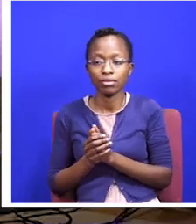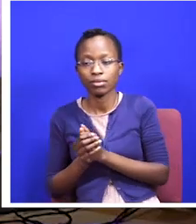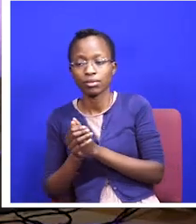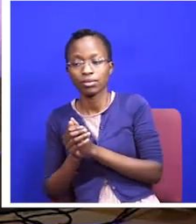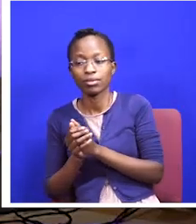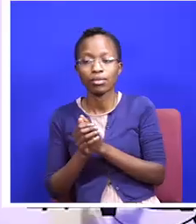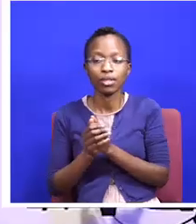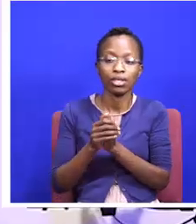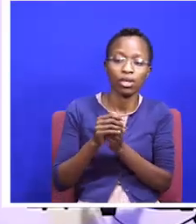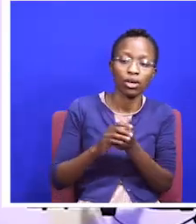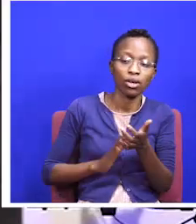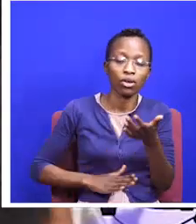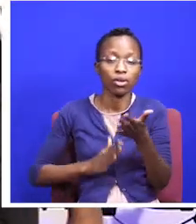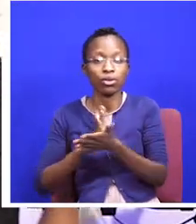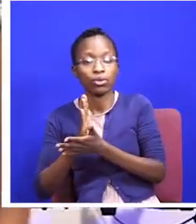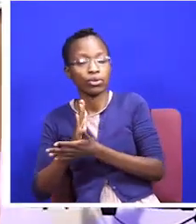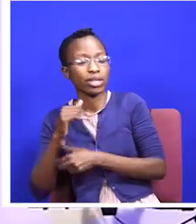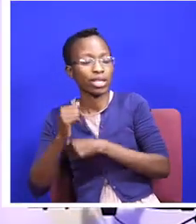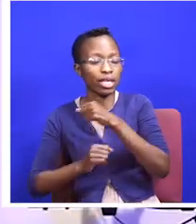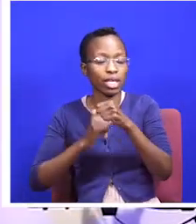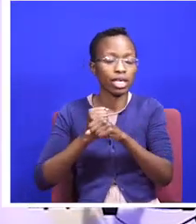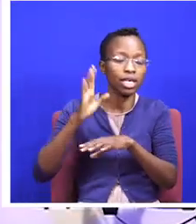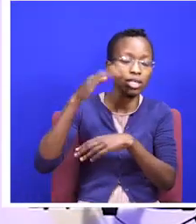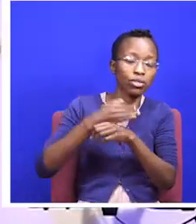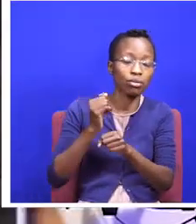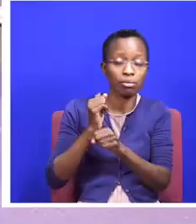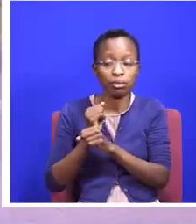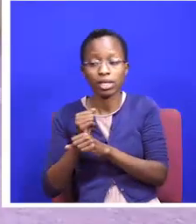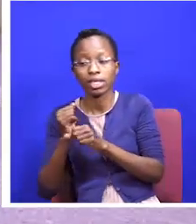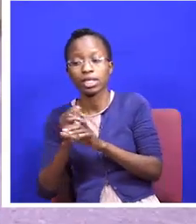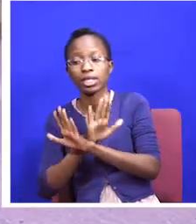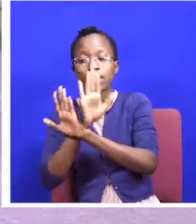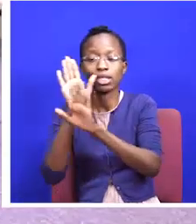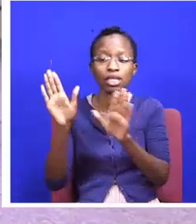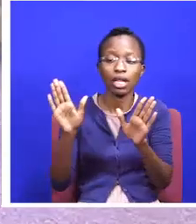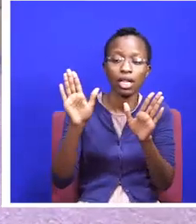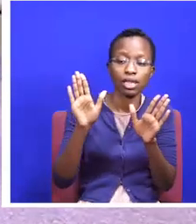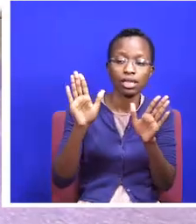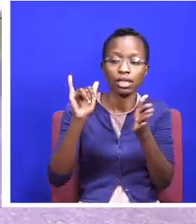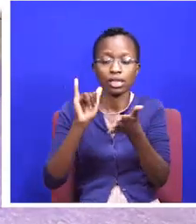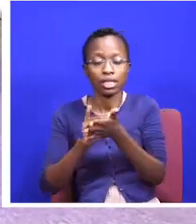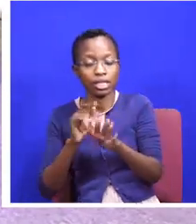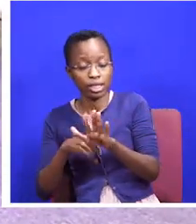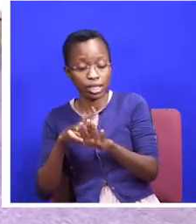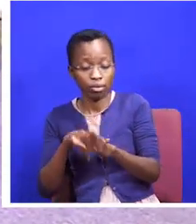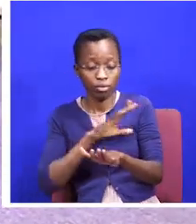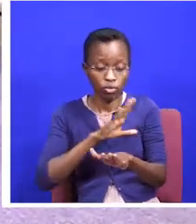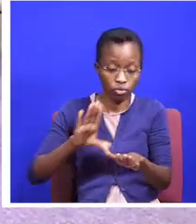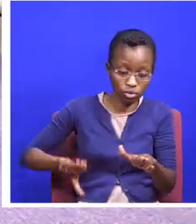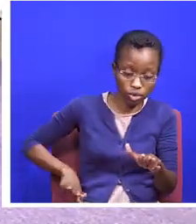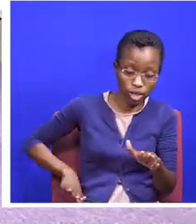Shaddai. Through the years you made it clear that the time